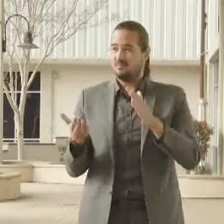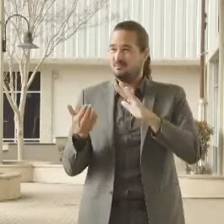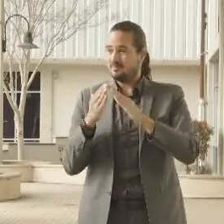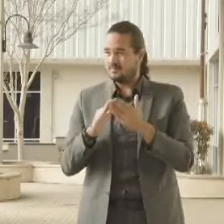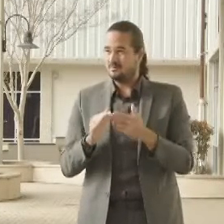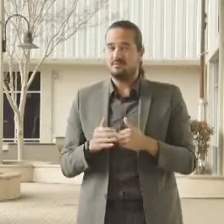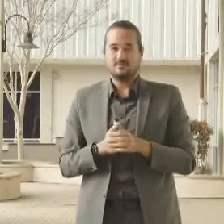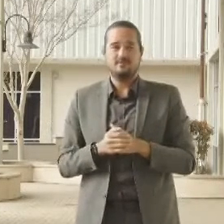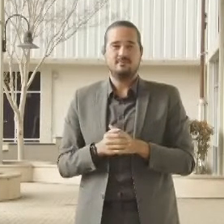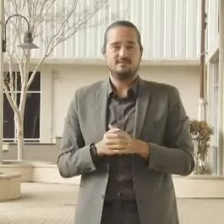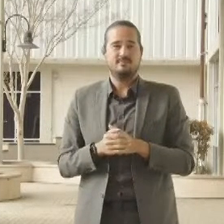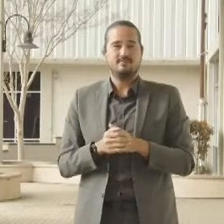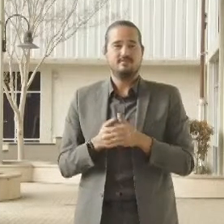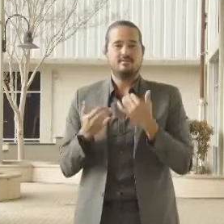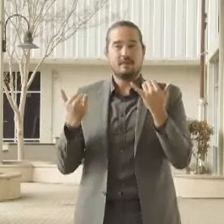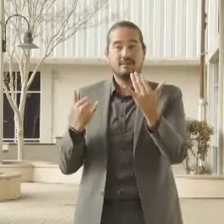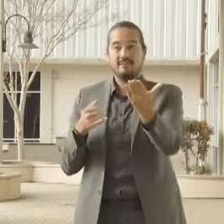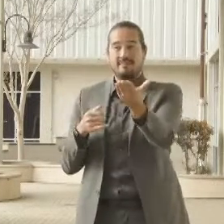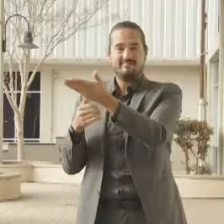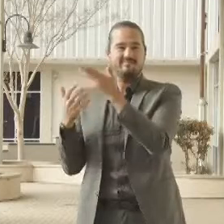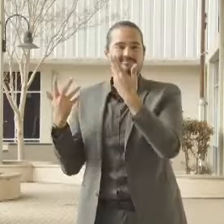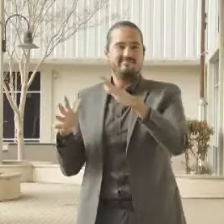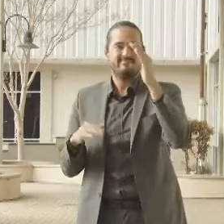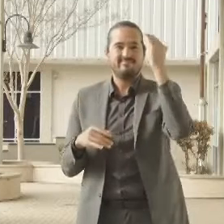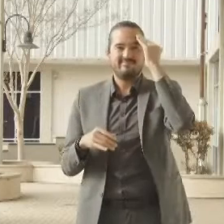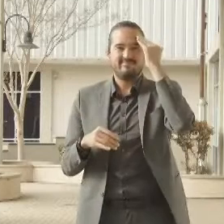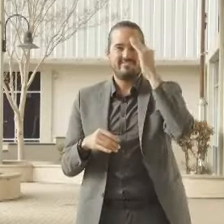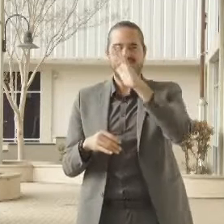So now, as you know, we're in our fifth wave.